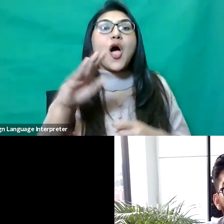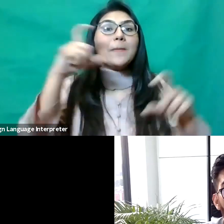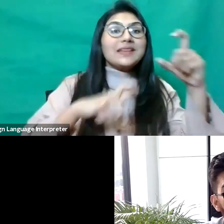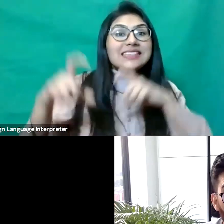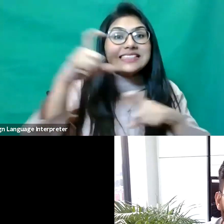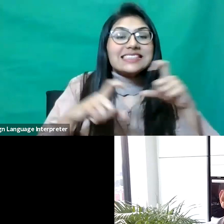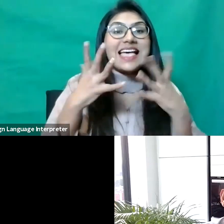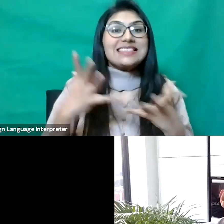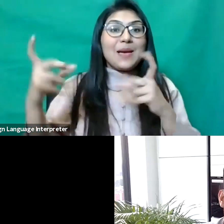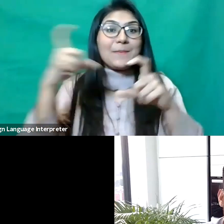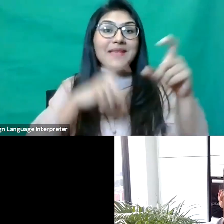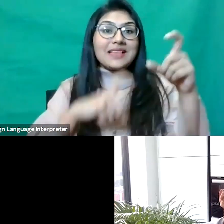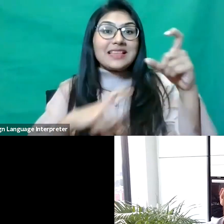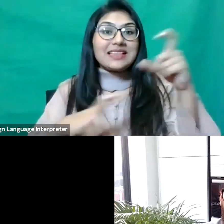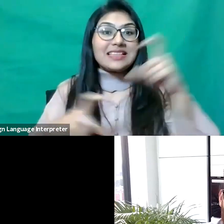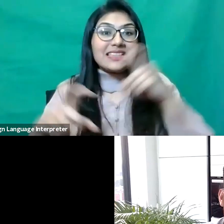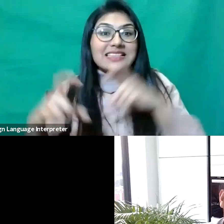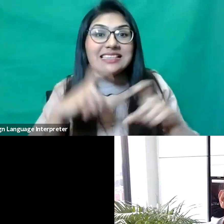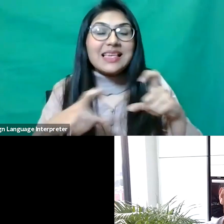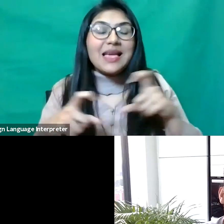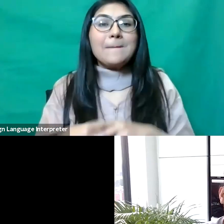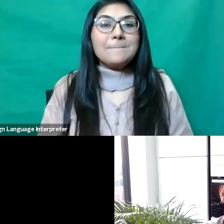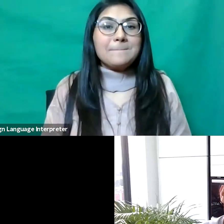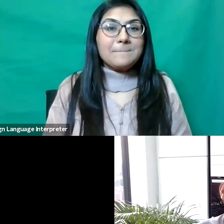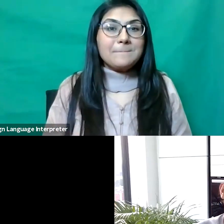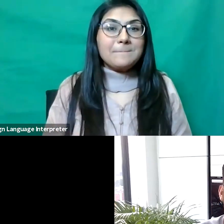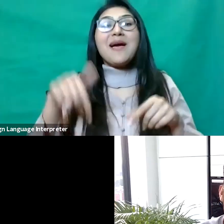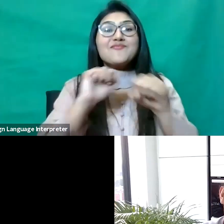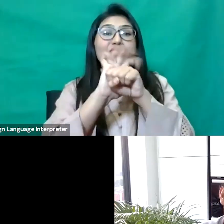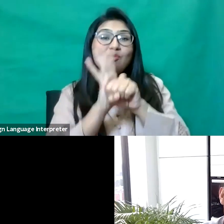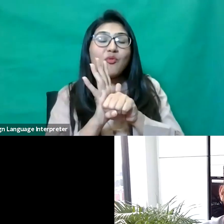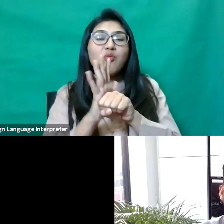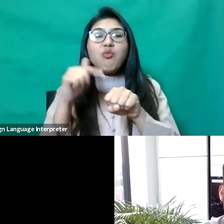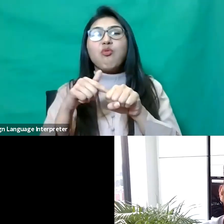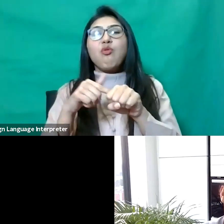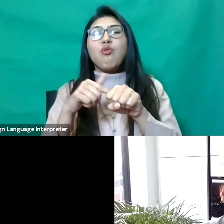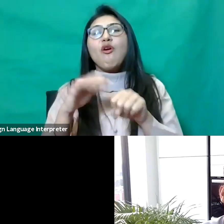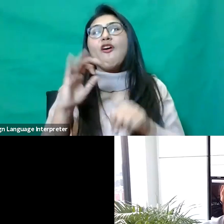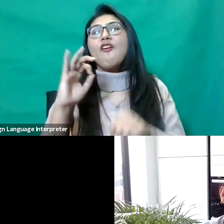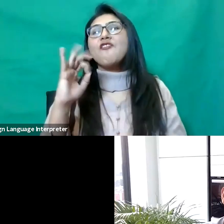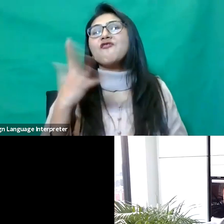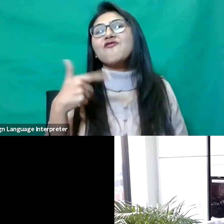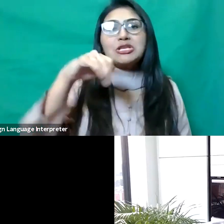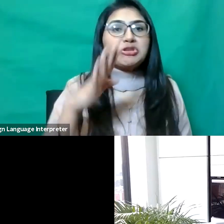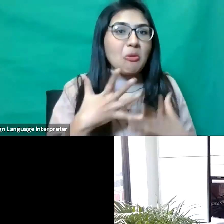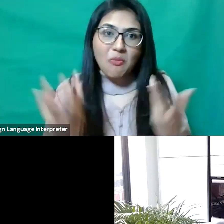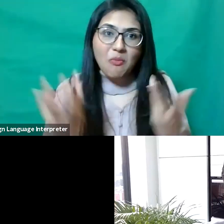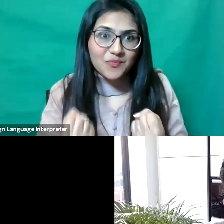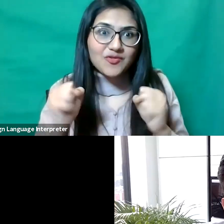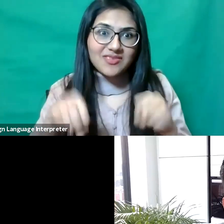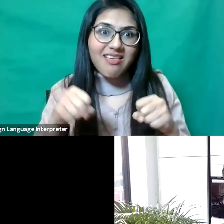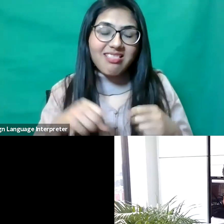2019, but unfortunately the pandemic has made it a lot difficult for jobs. And honestly, it's